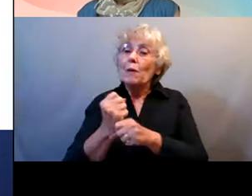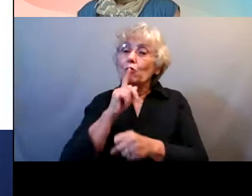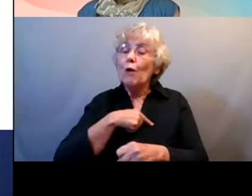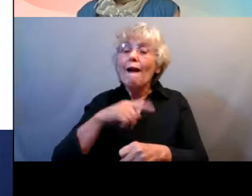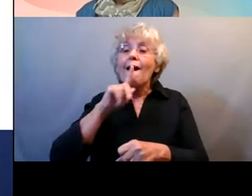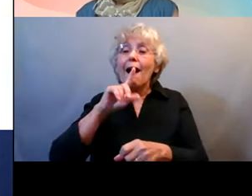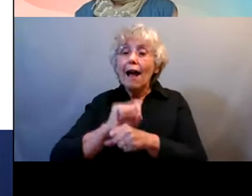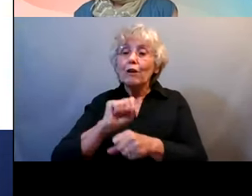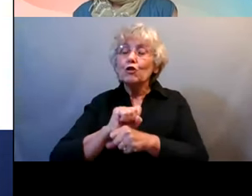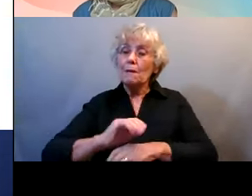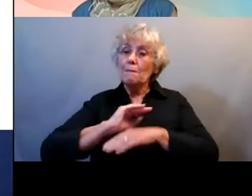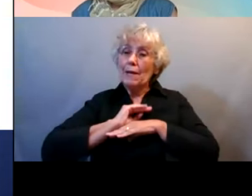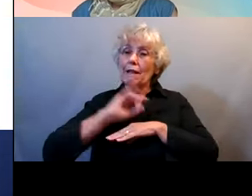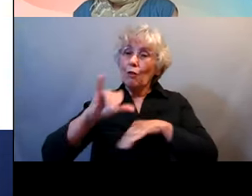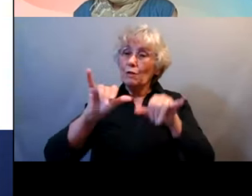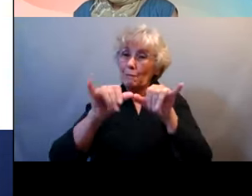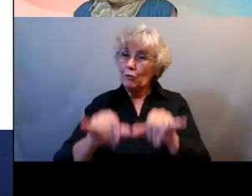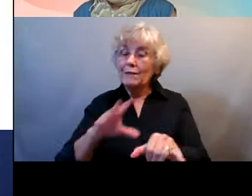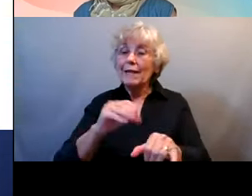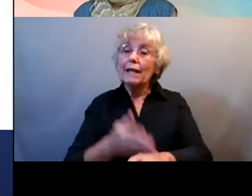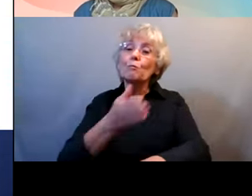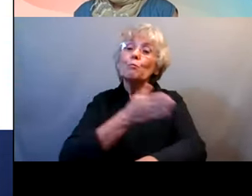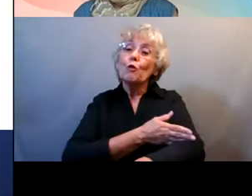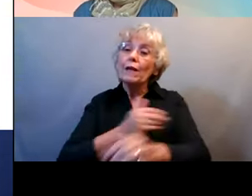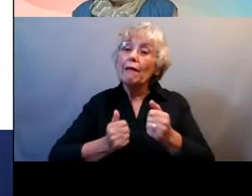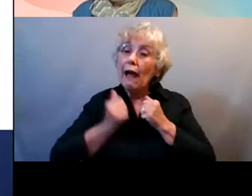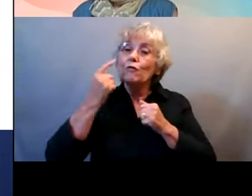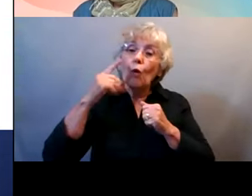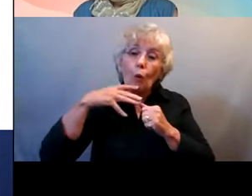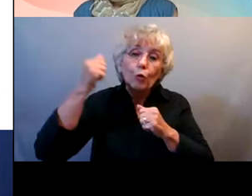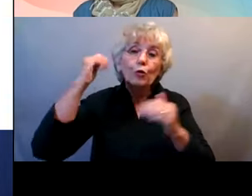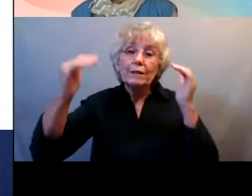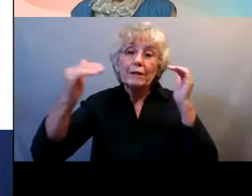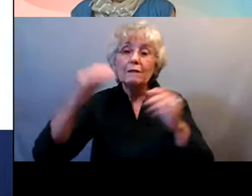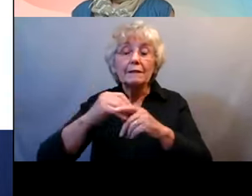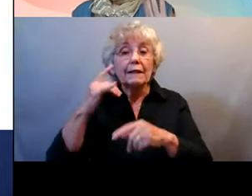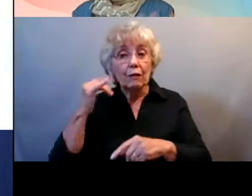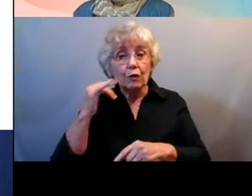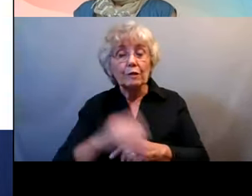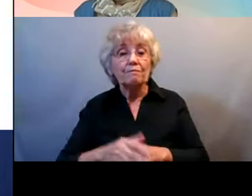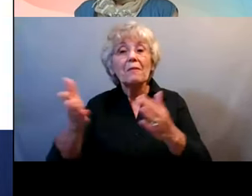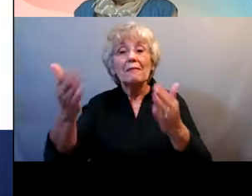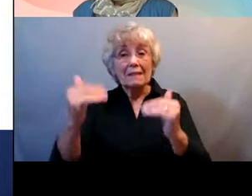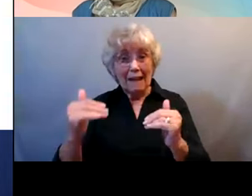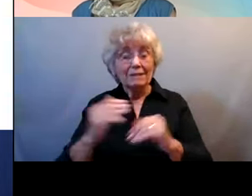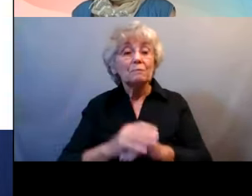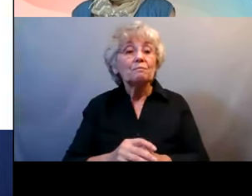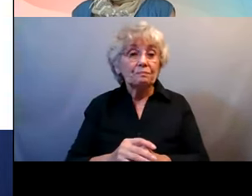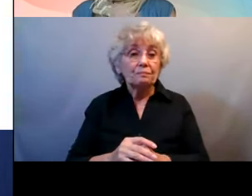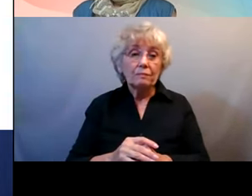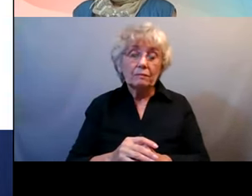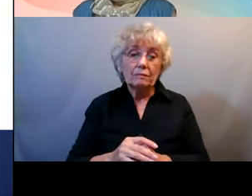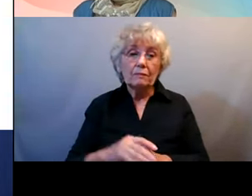those metrics and improving the lives of older adults in California. Next slide, thank you. So